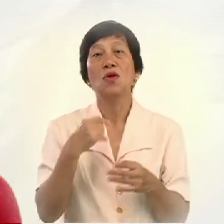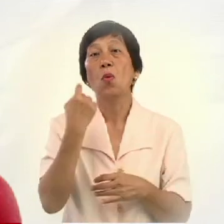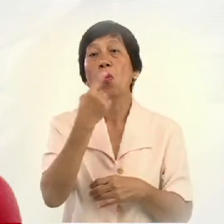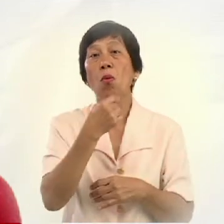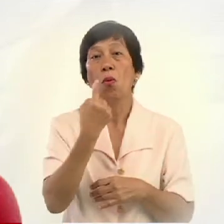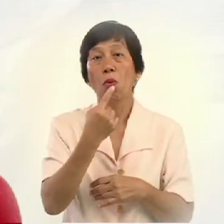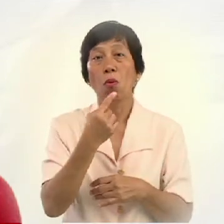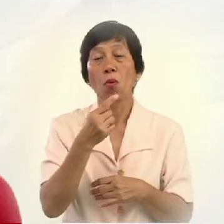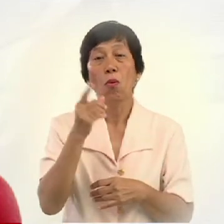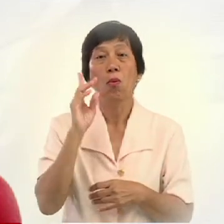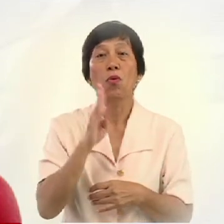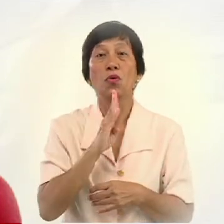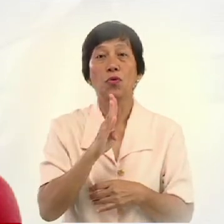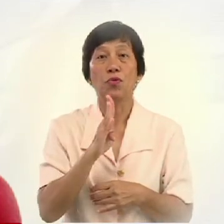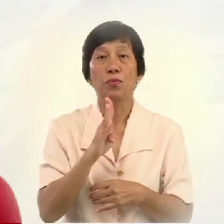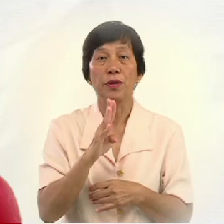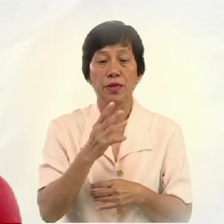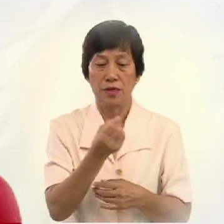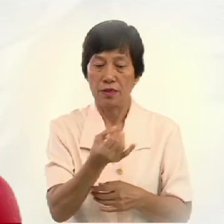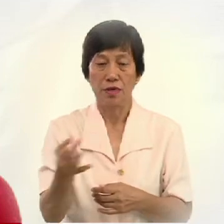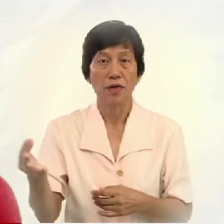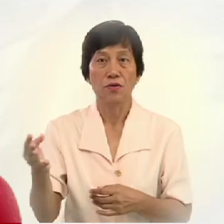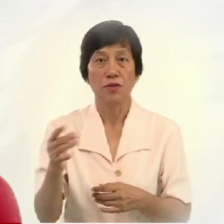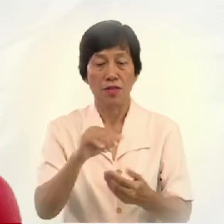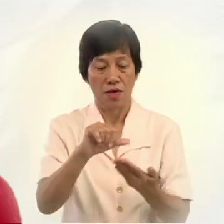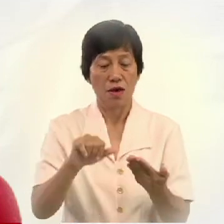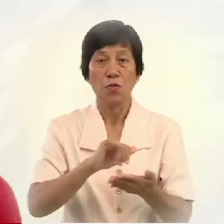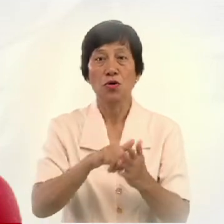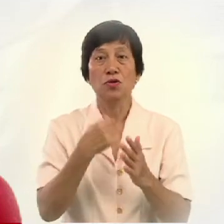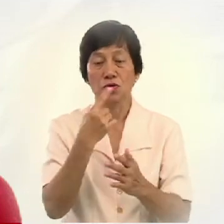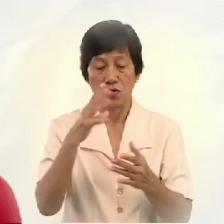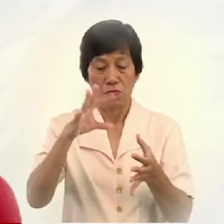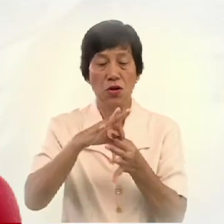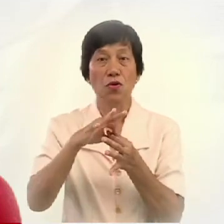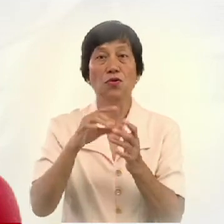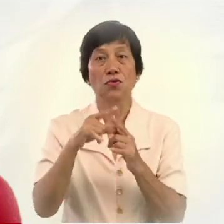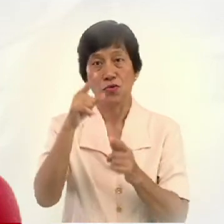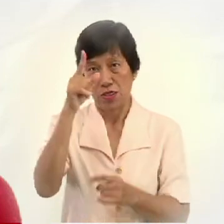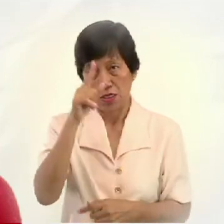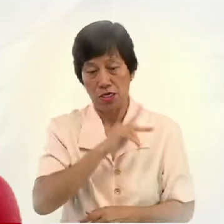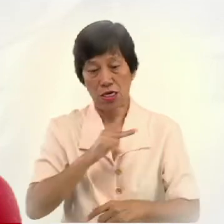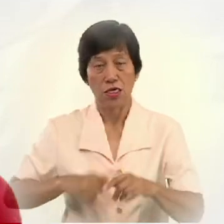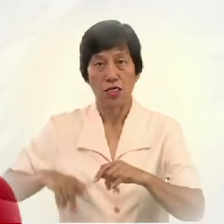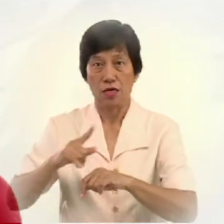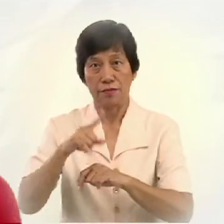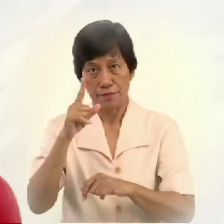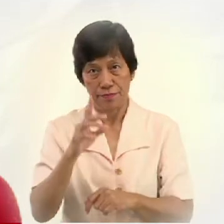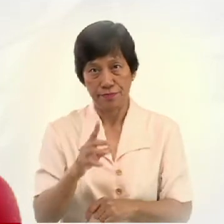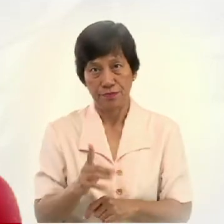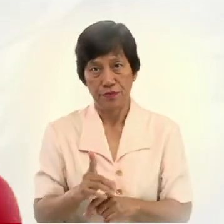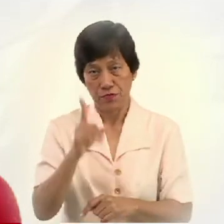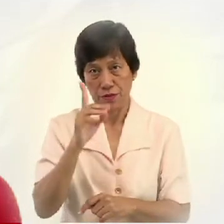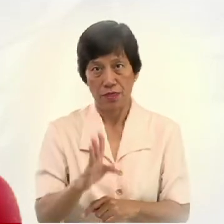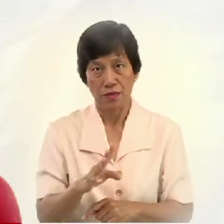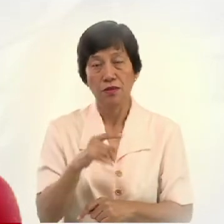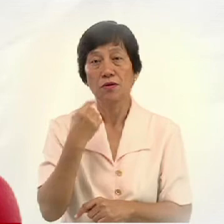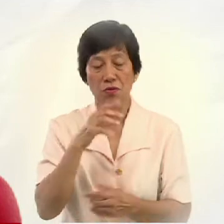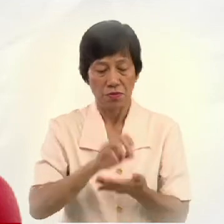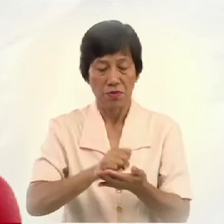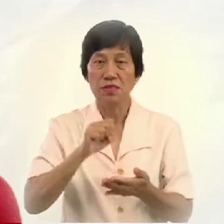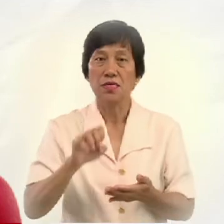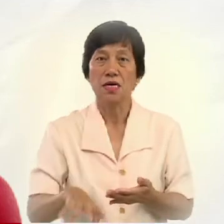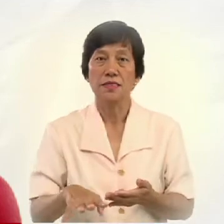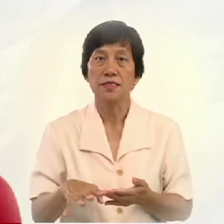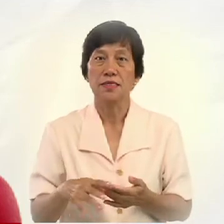we will be judged. Who would be counted among those who